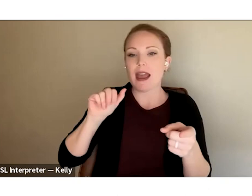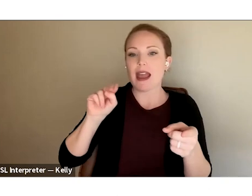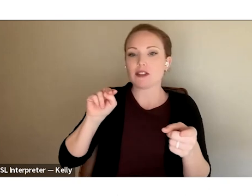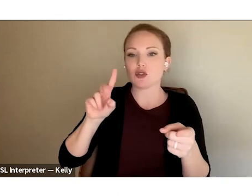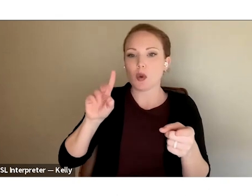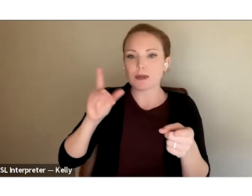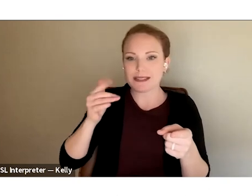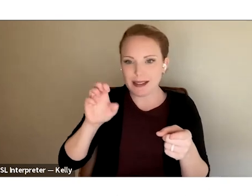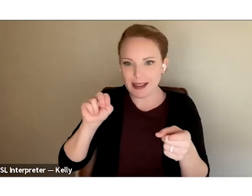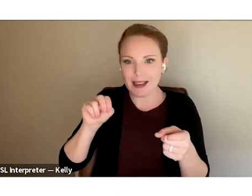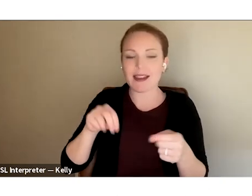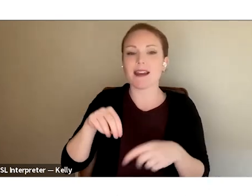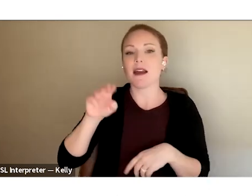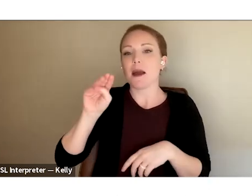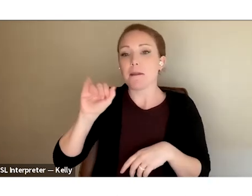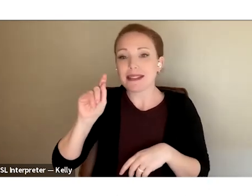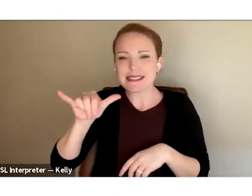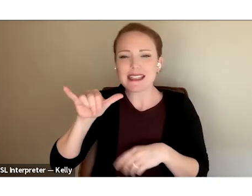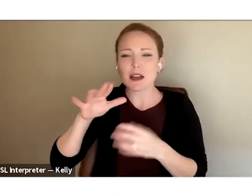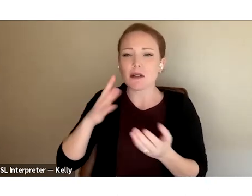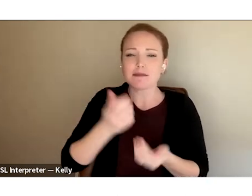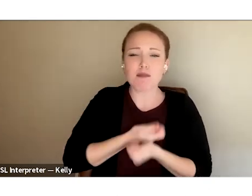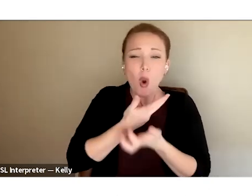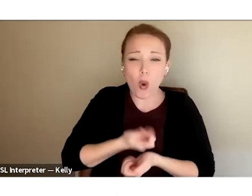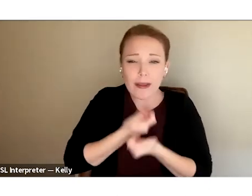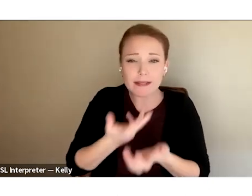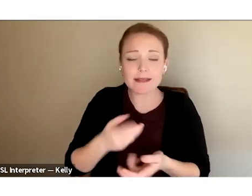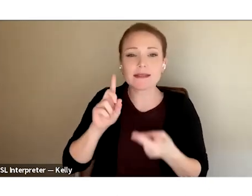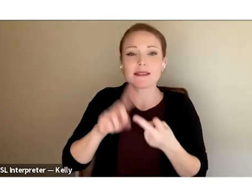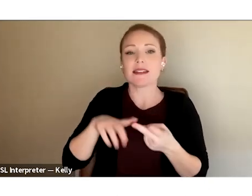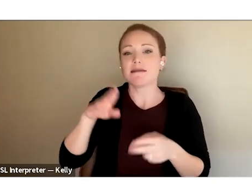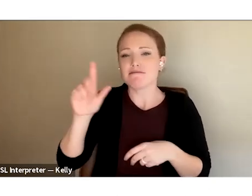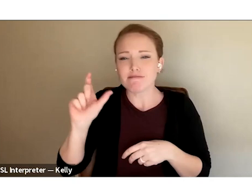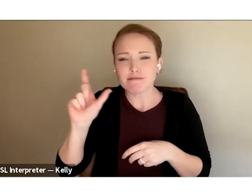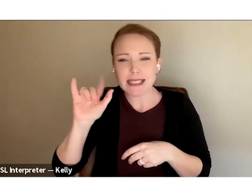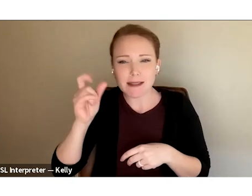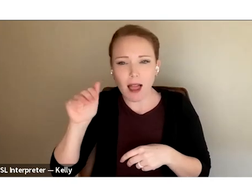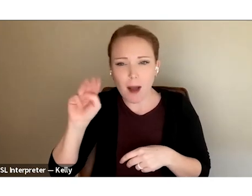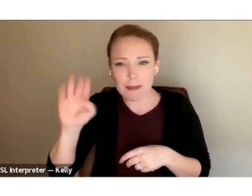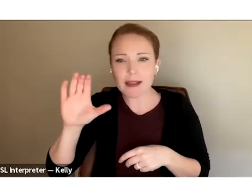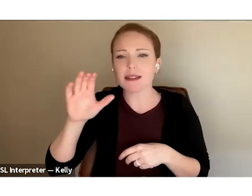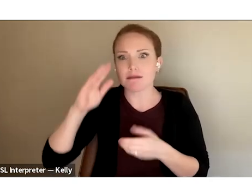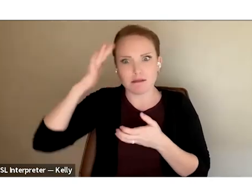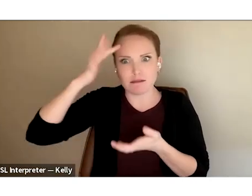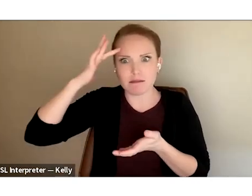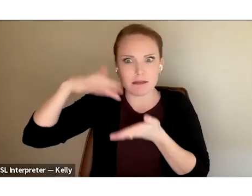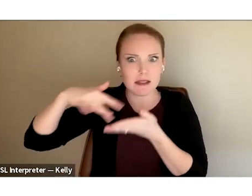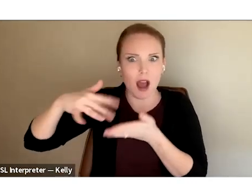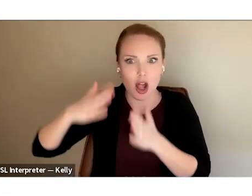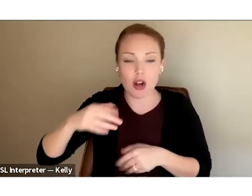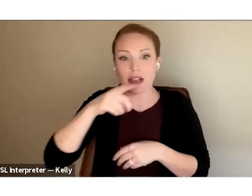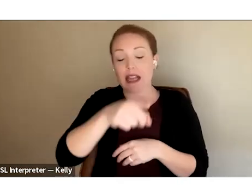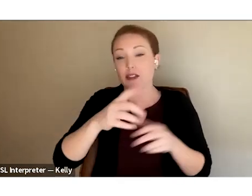poet, philosopher, Islamic scholar who has a incredible corpus